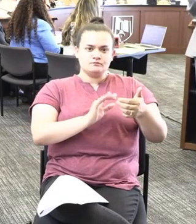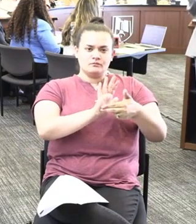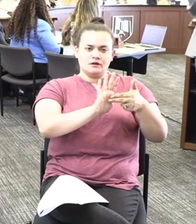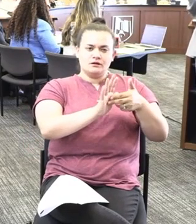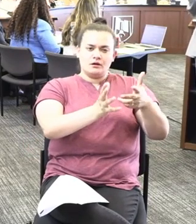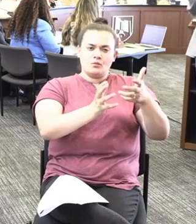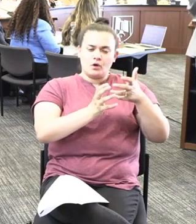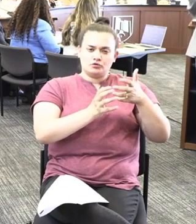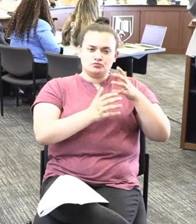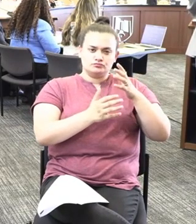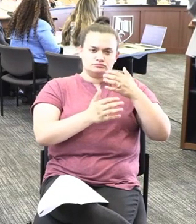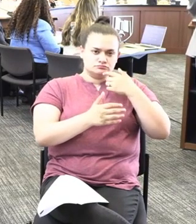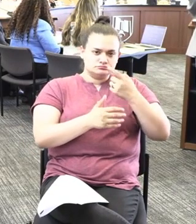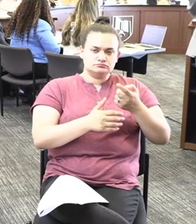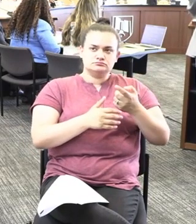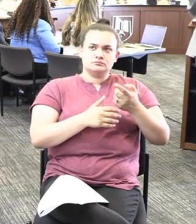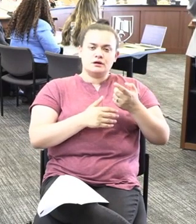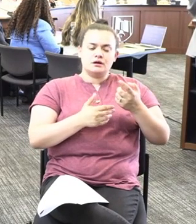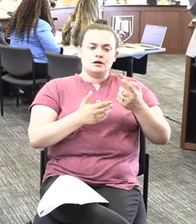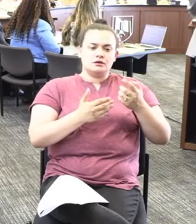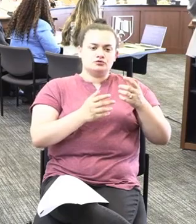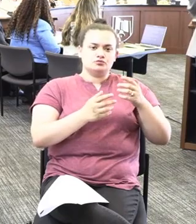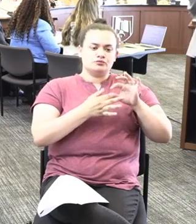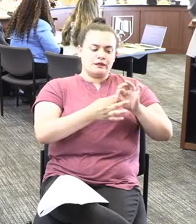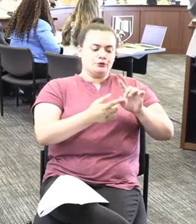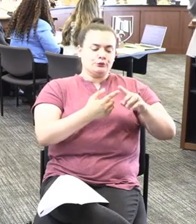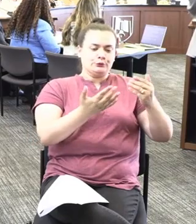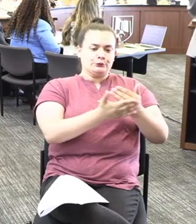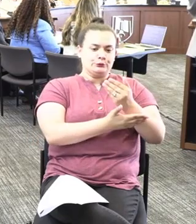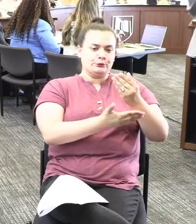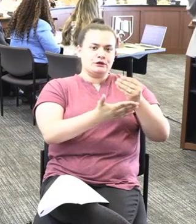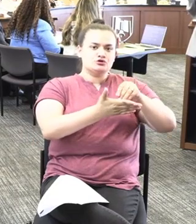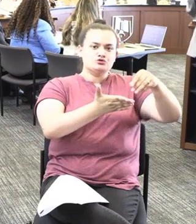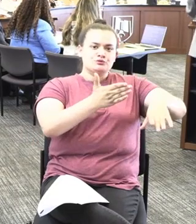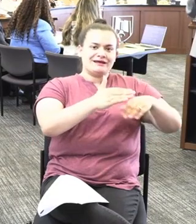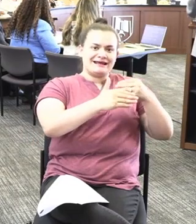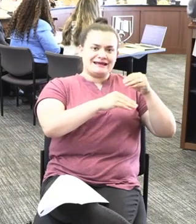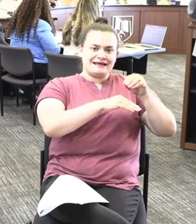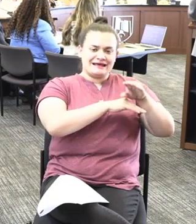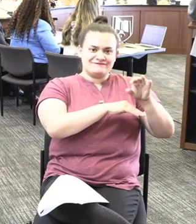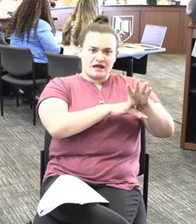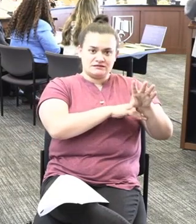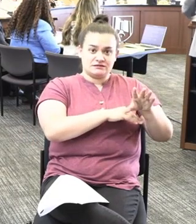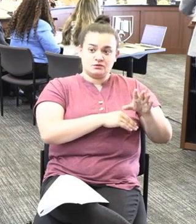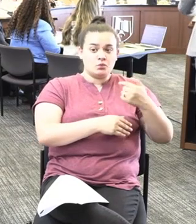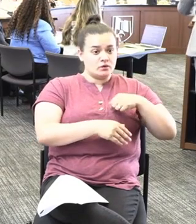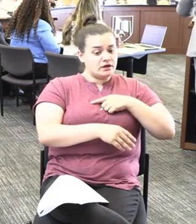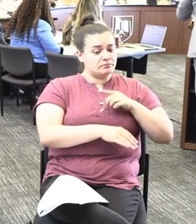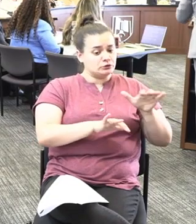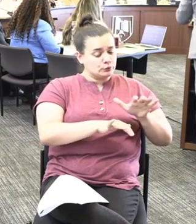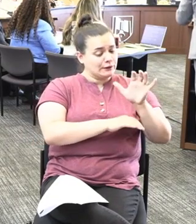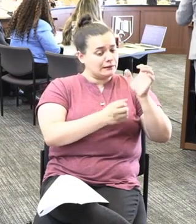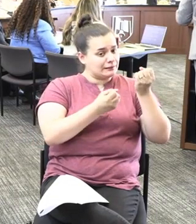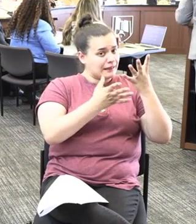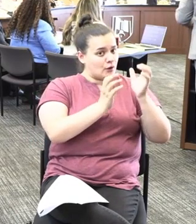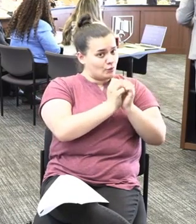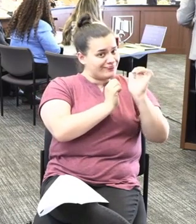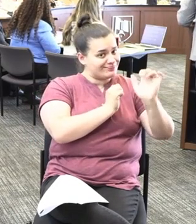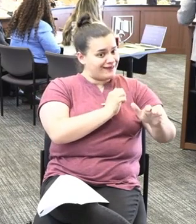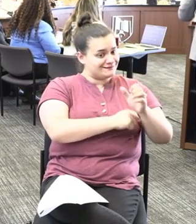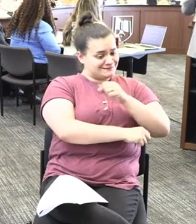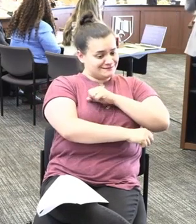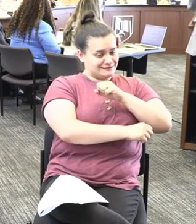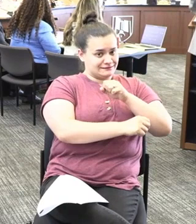here is around new student advising. As you all know, we have been investing quite a bit into our advising